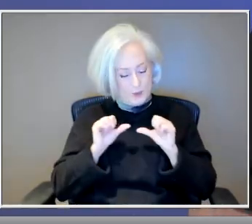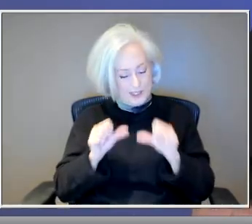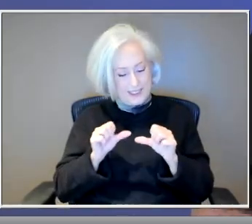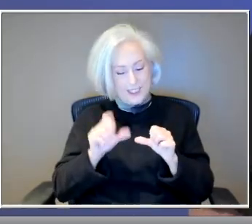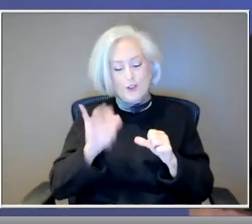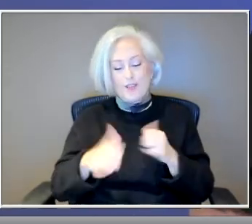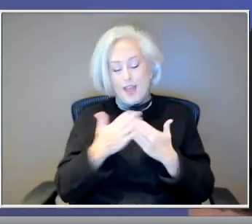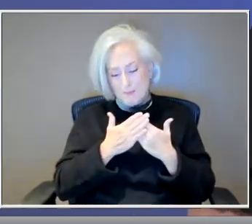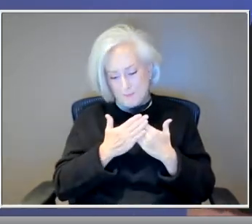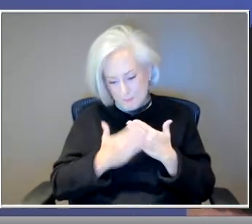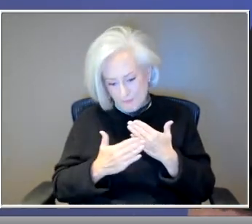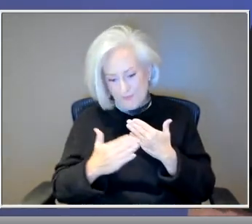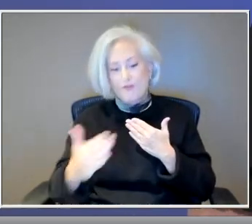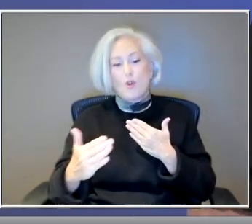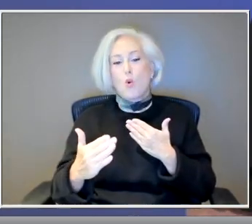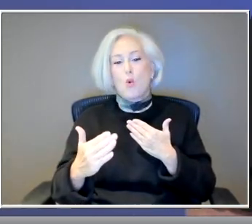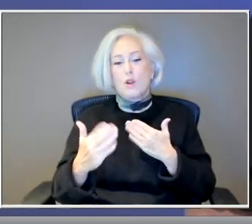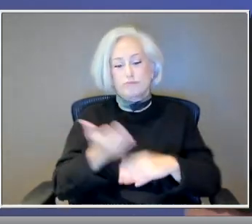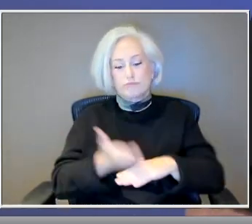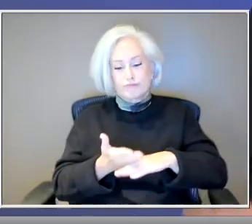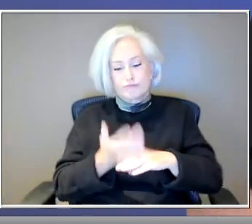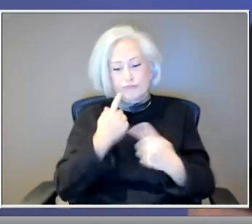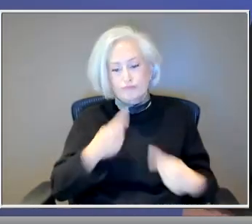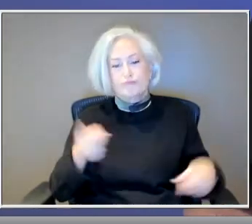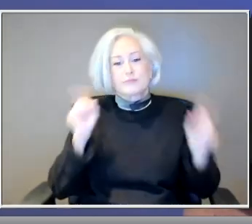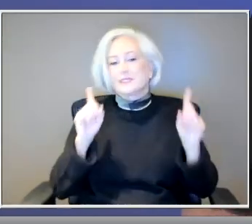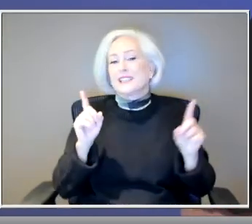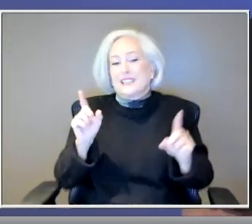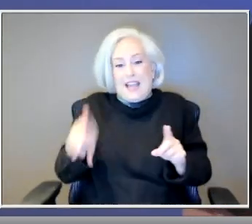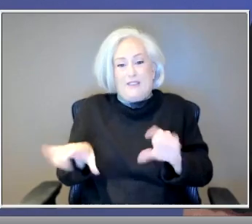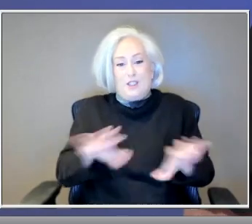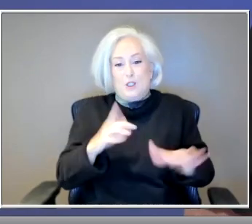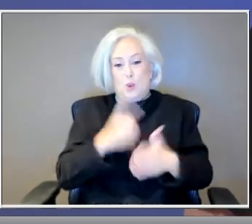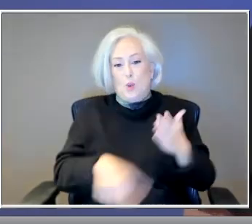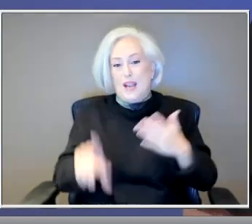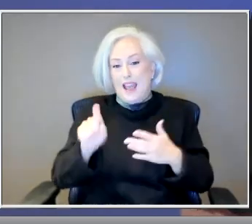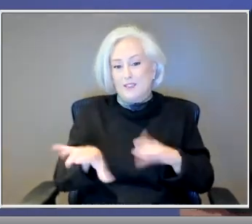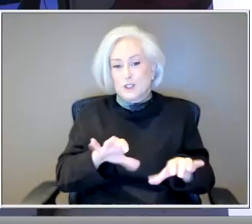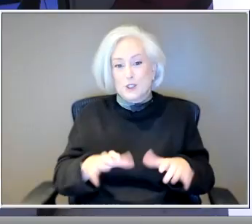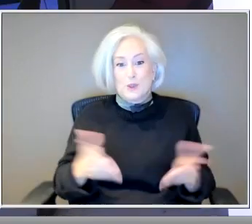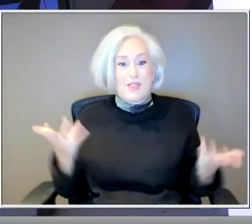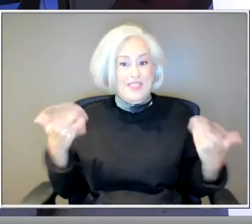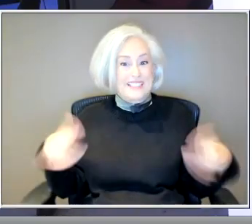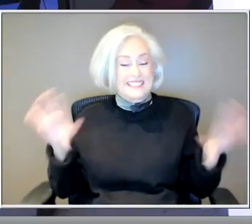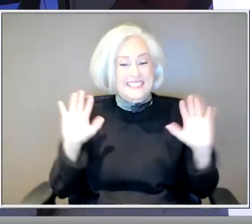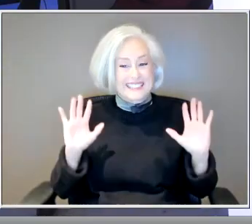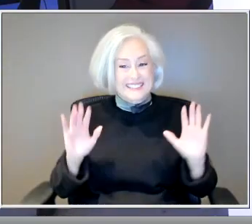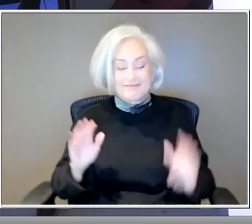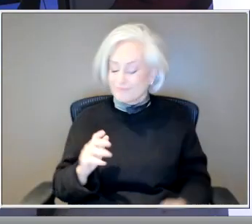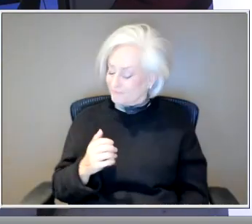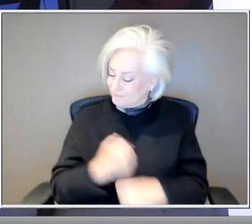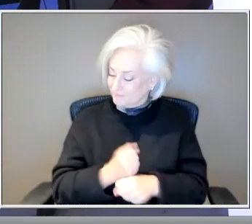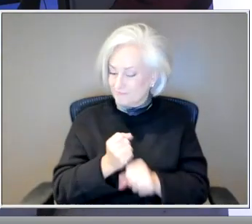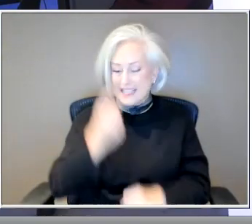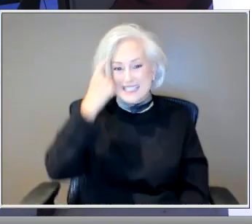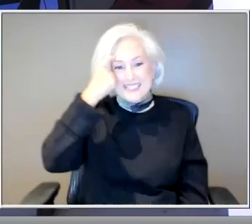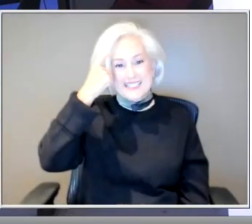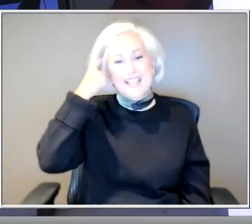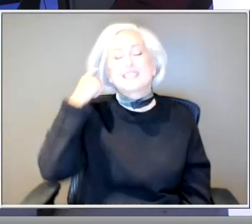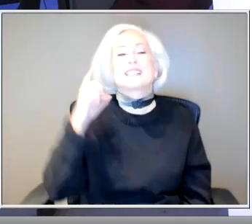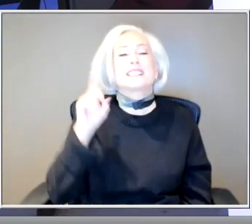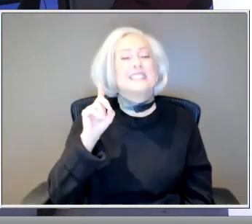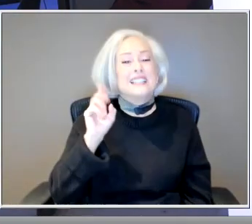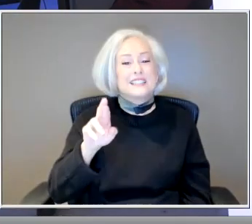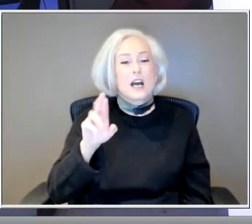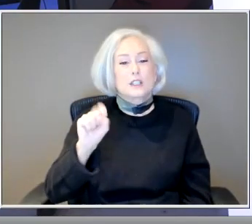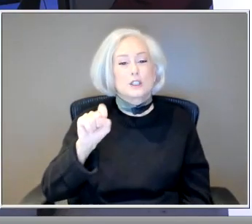so I just have to do what I have to do, and that's all. That makes perfect sense. Now, Dr. Surface, why